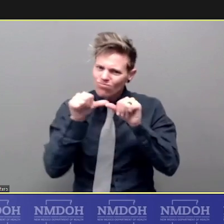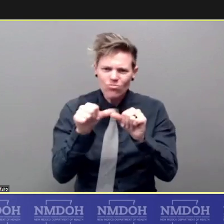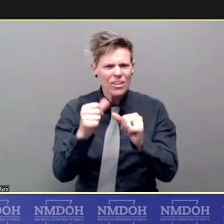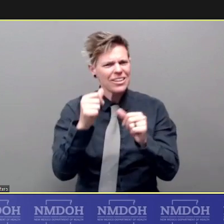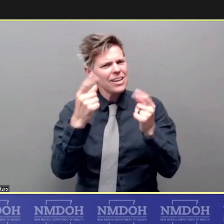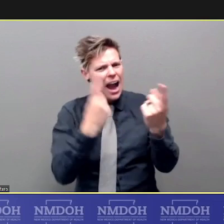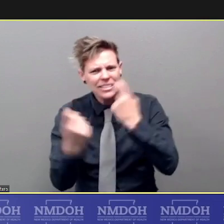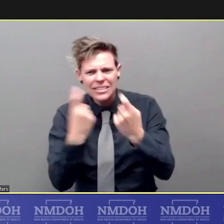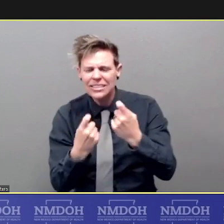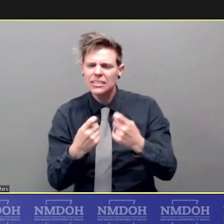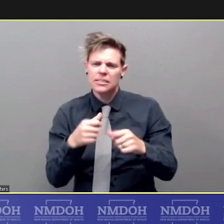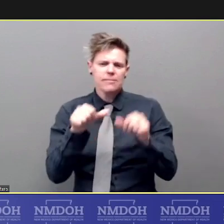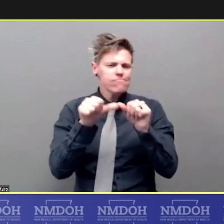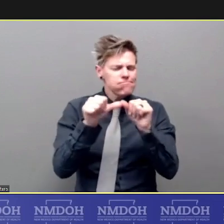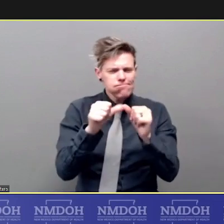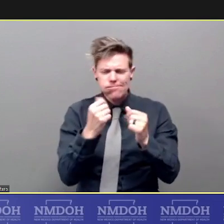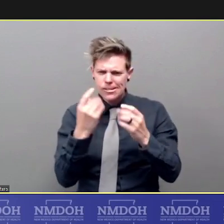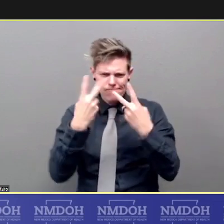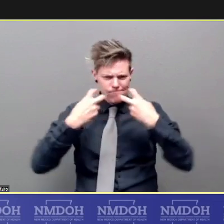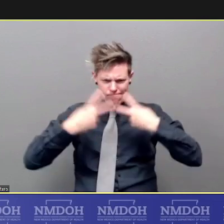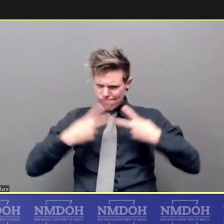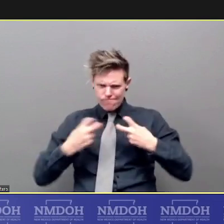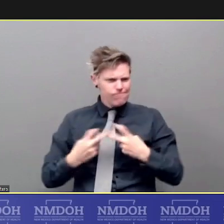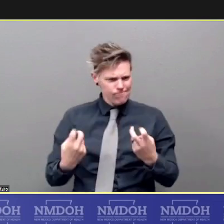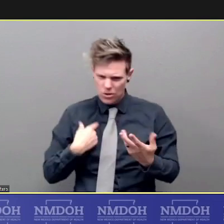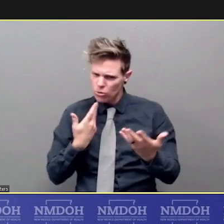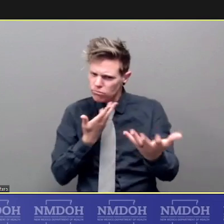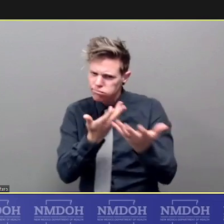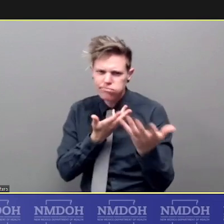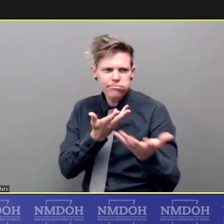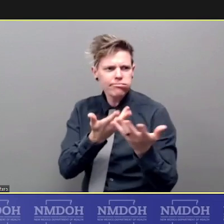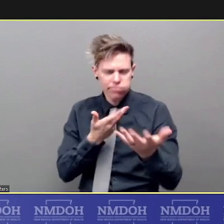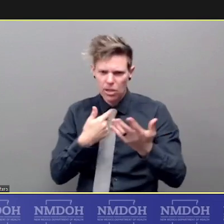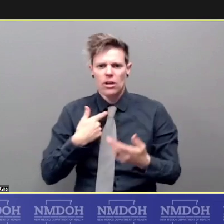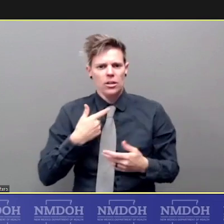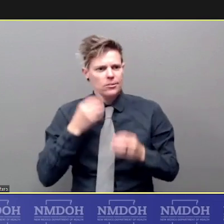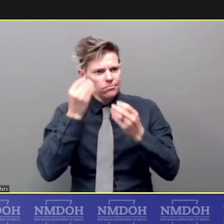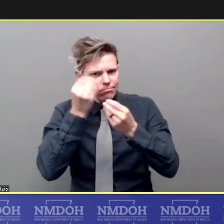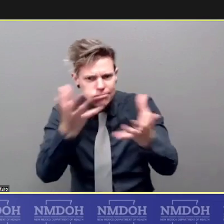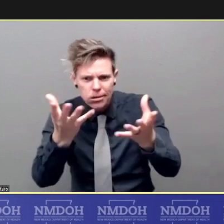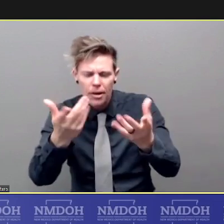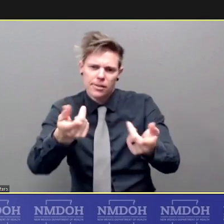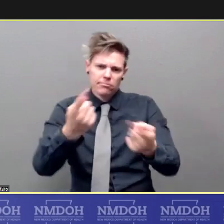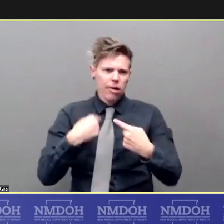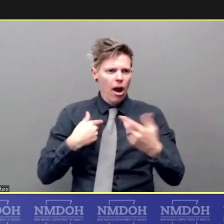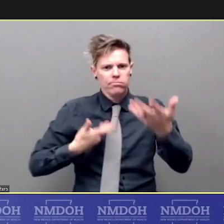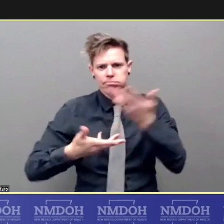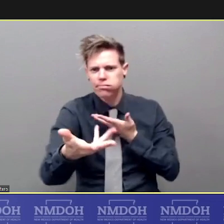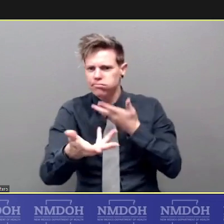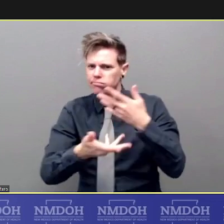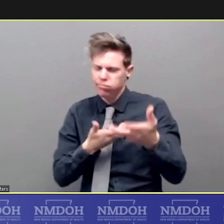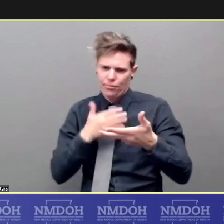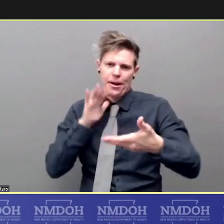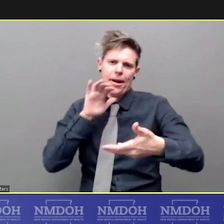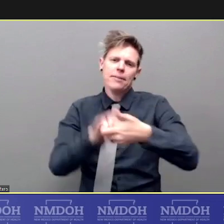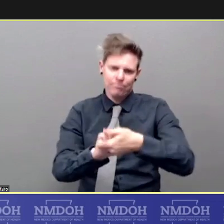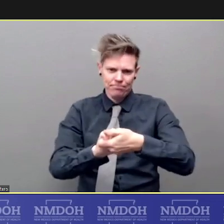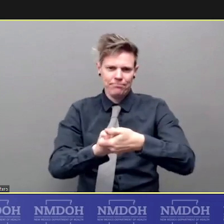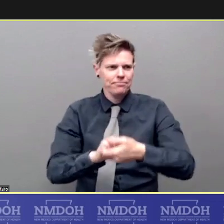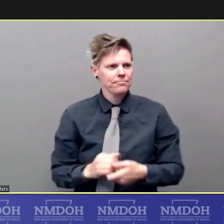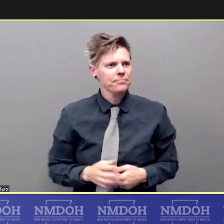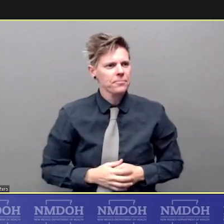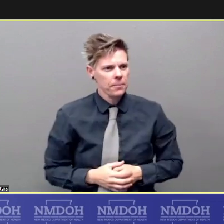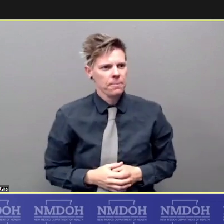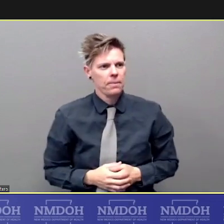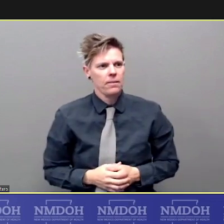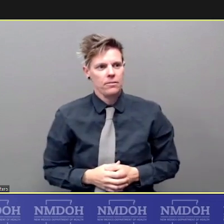will continue to find ways to keep you informed about what's happening with all the respiratory viruses